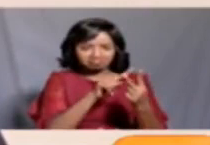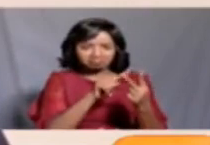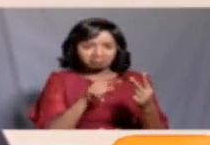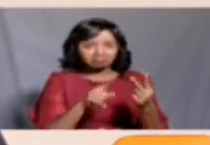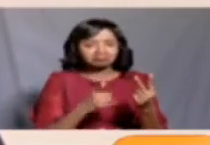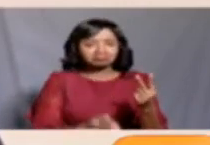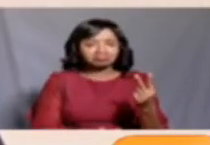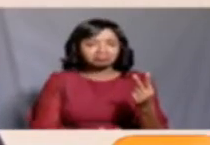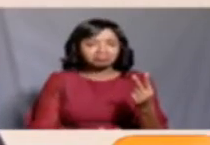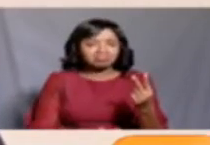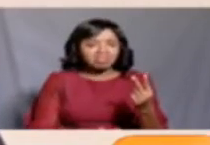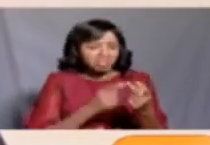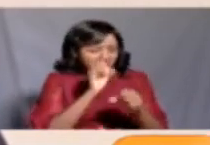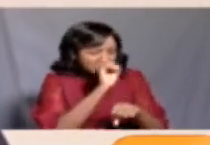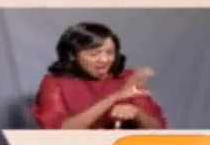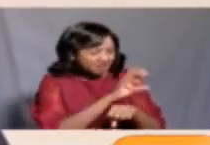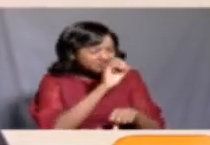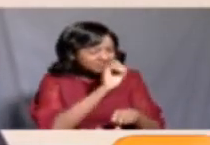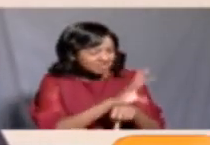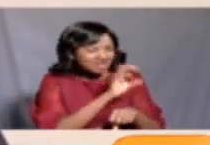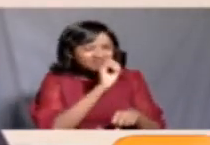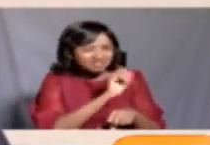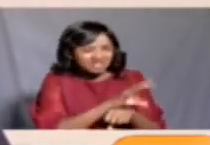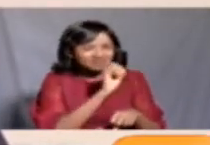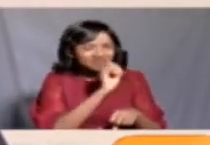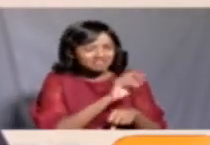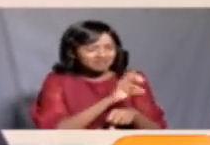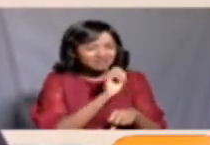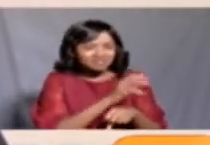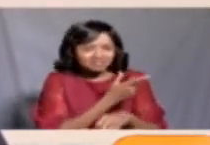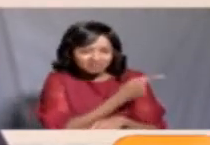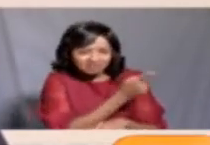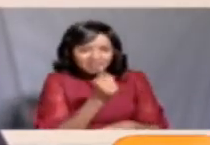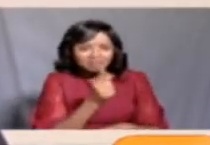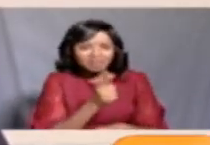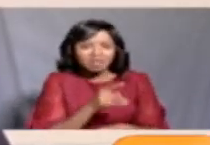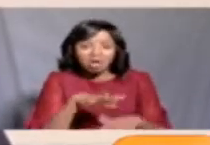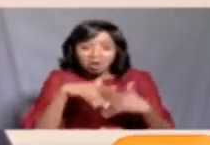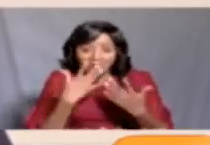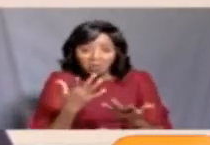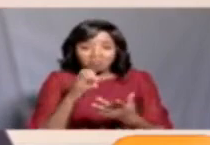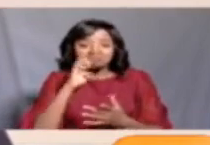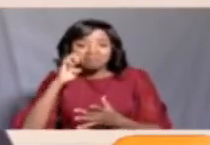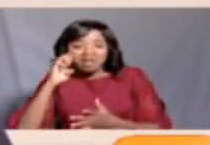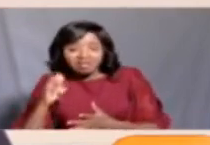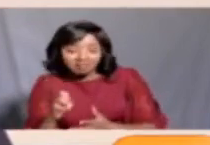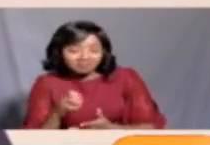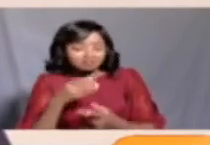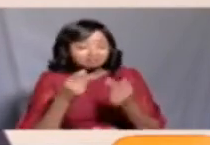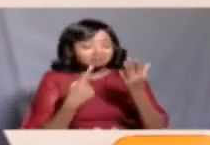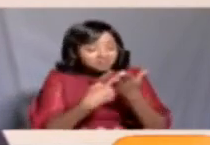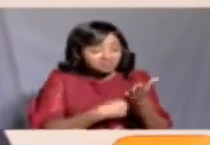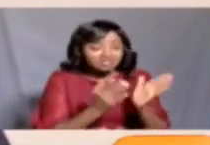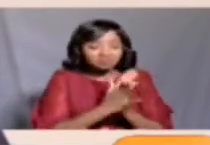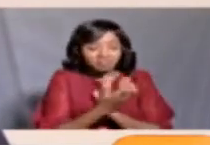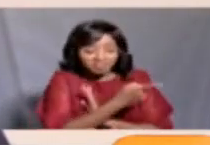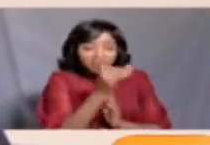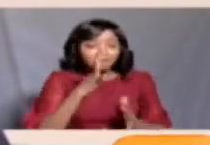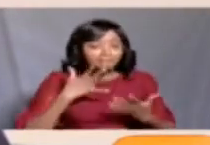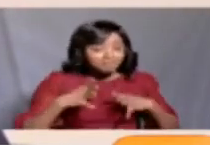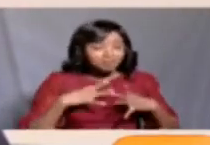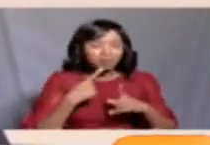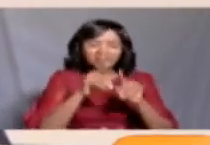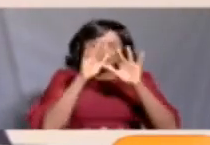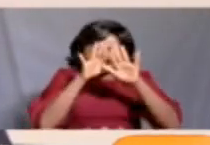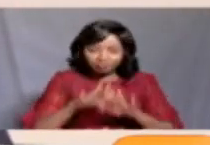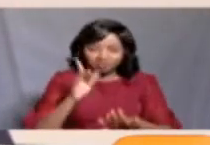leaders, talking to them to actually speak to their faithful or elders speaking to their people, but then educating them to be